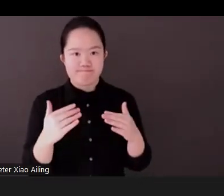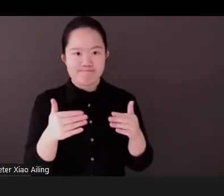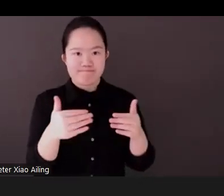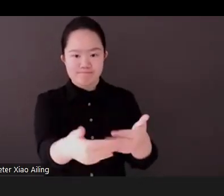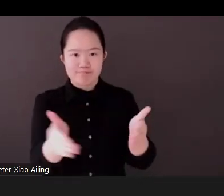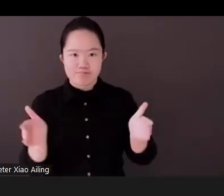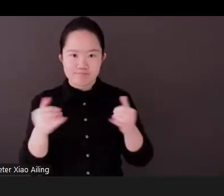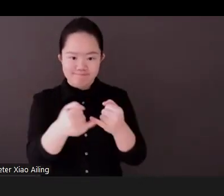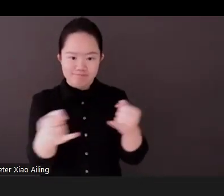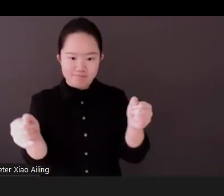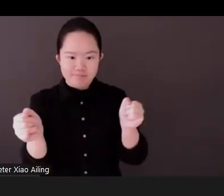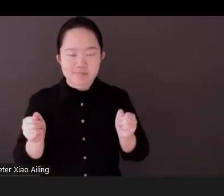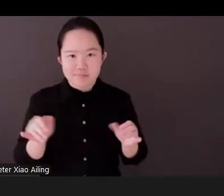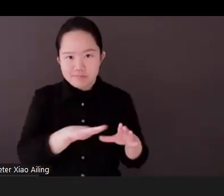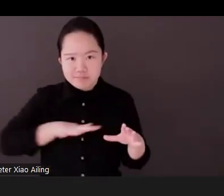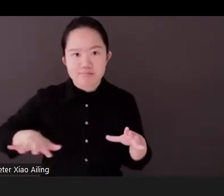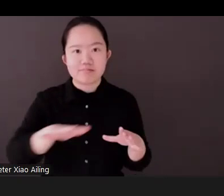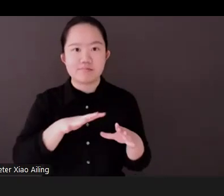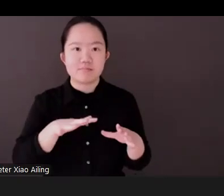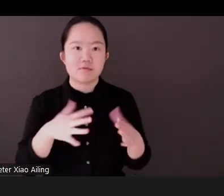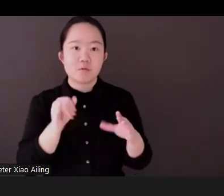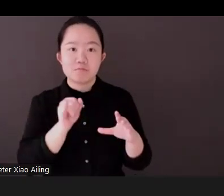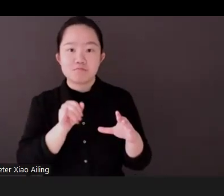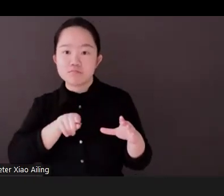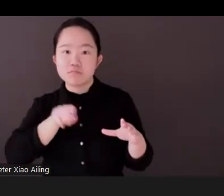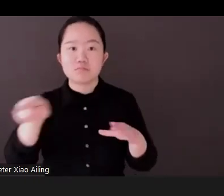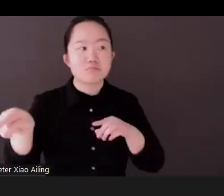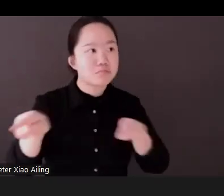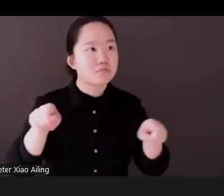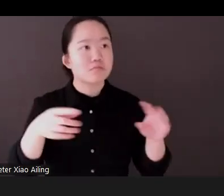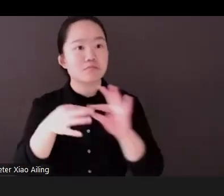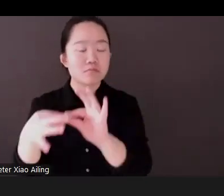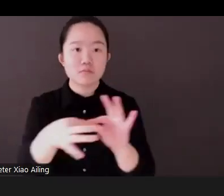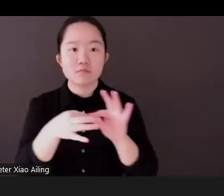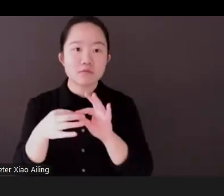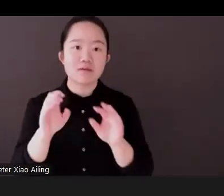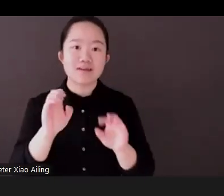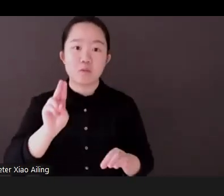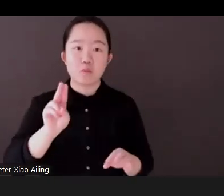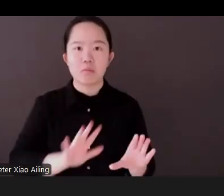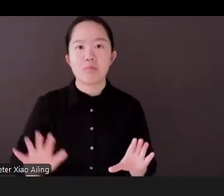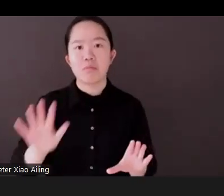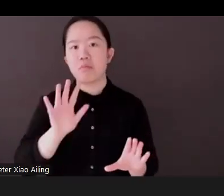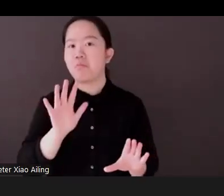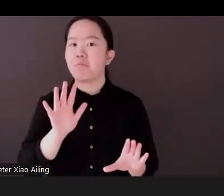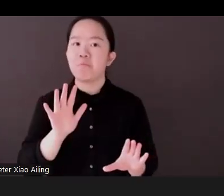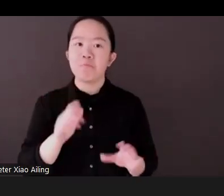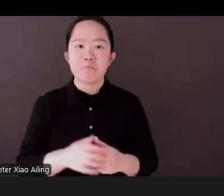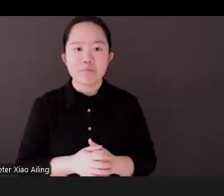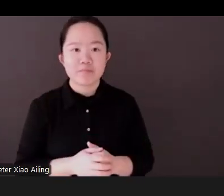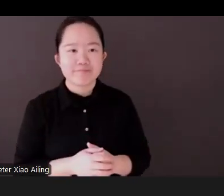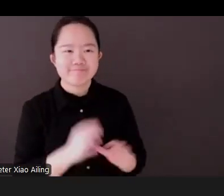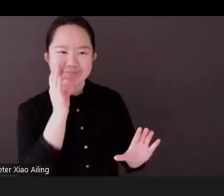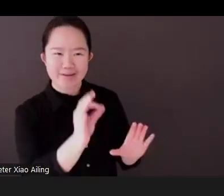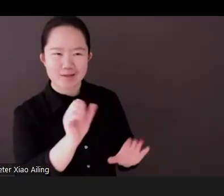in every country? I mean, you can just, if you find the same issue in all member states, will they pay or risk